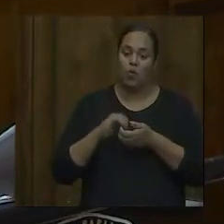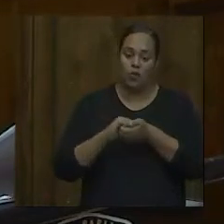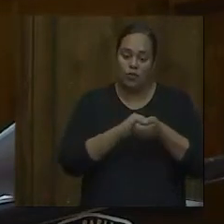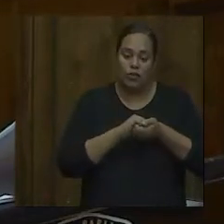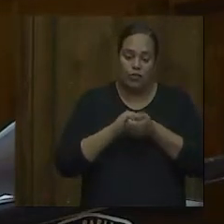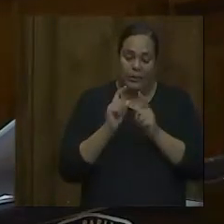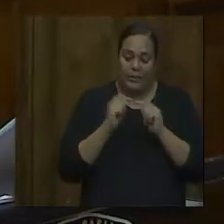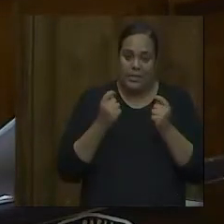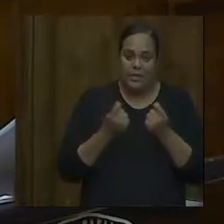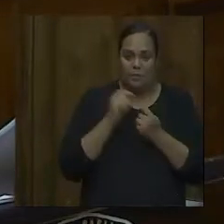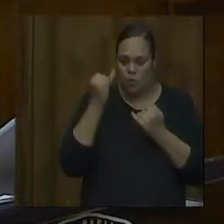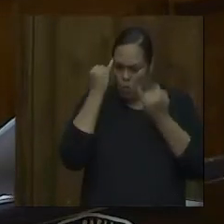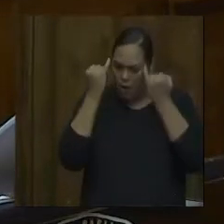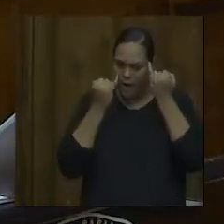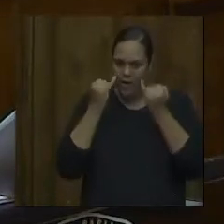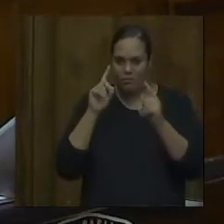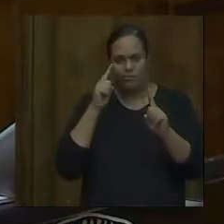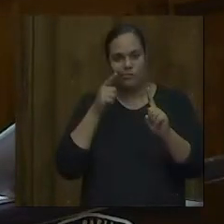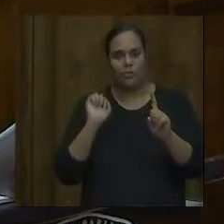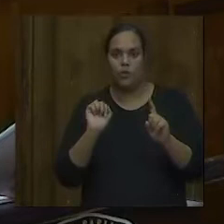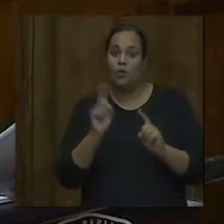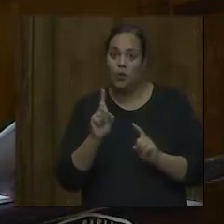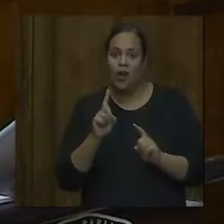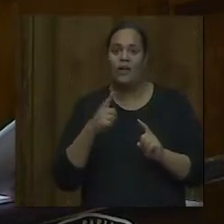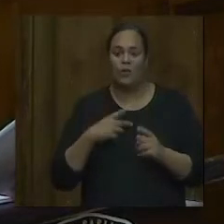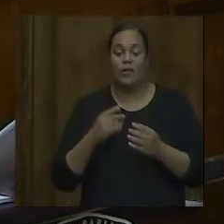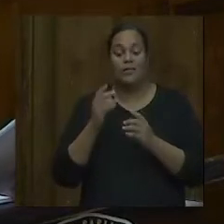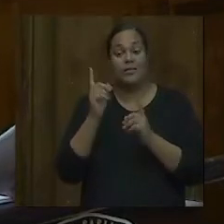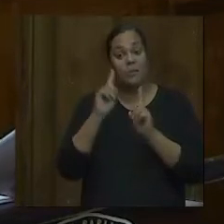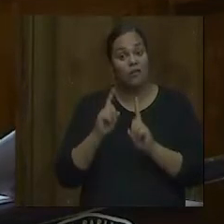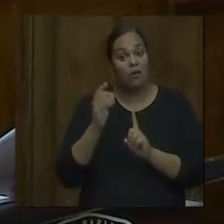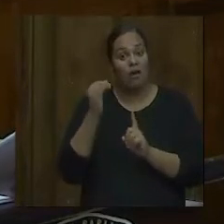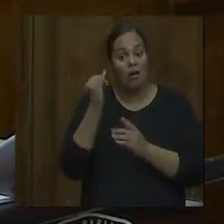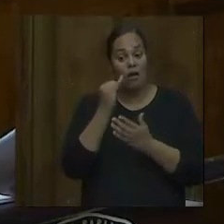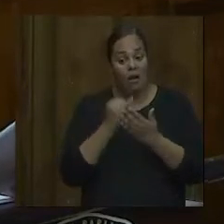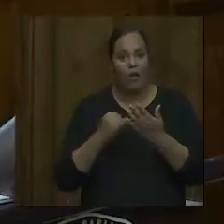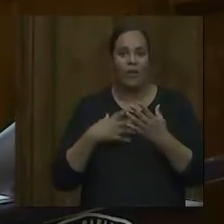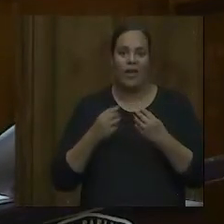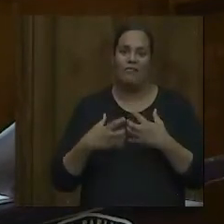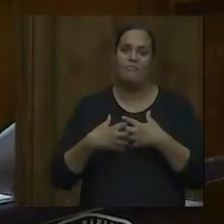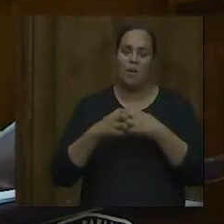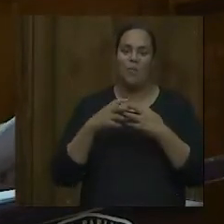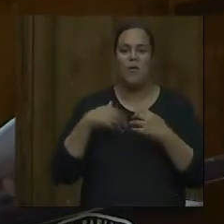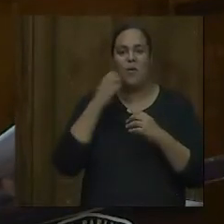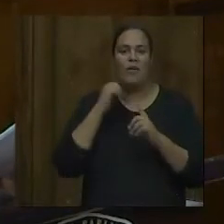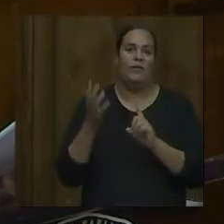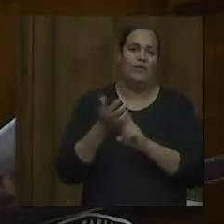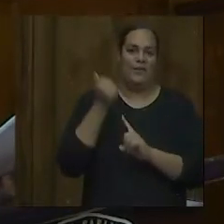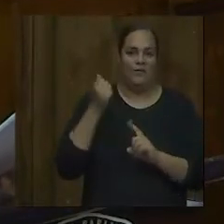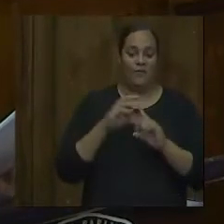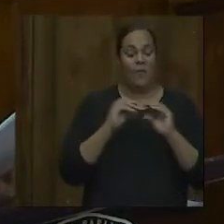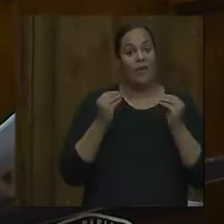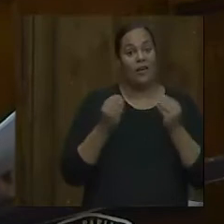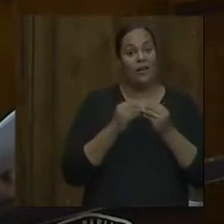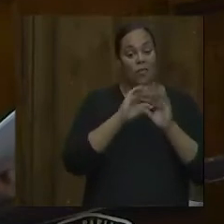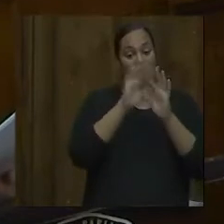with achieve their ideals and objectives, and especially in the arts, we celebrate artistic excellence when achieved. The